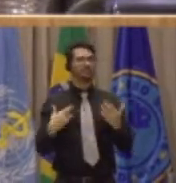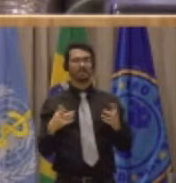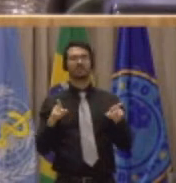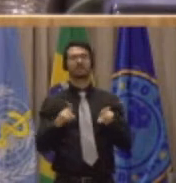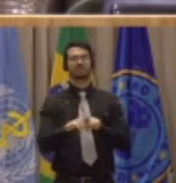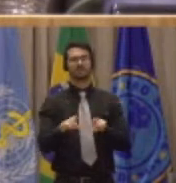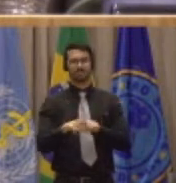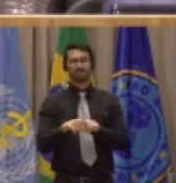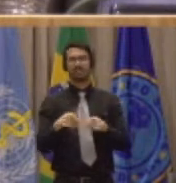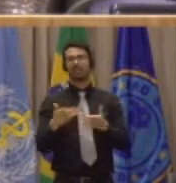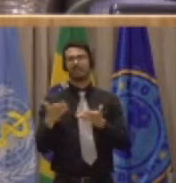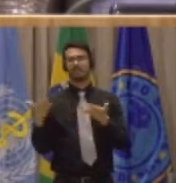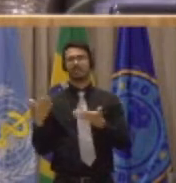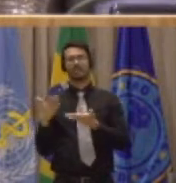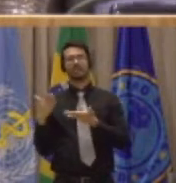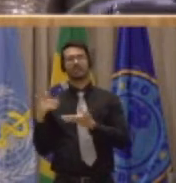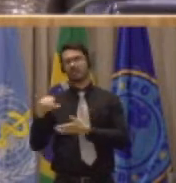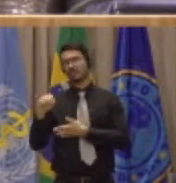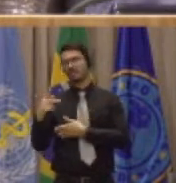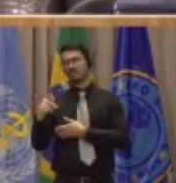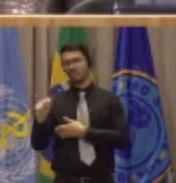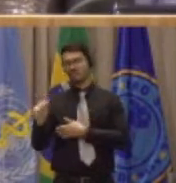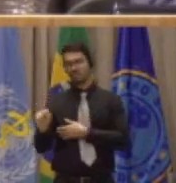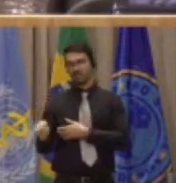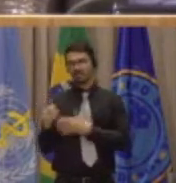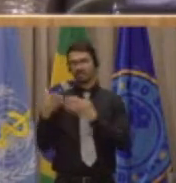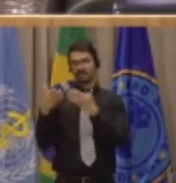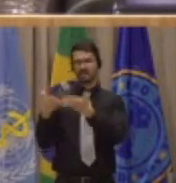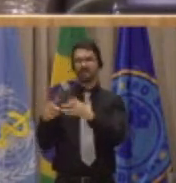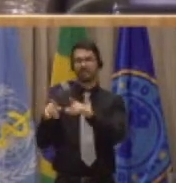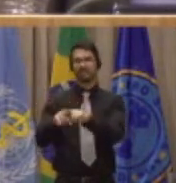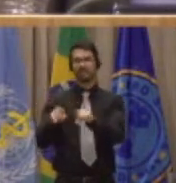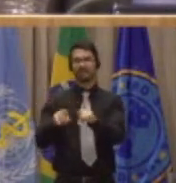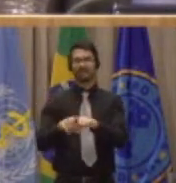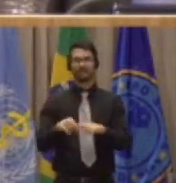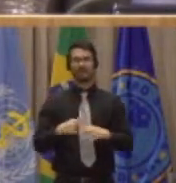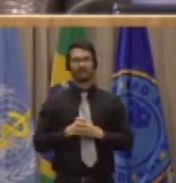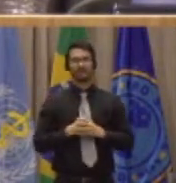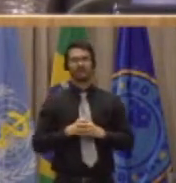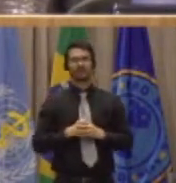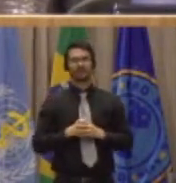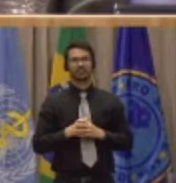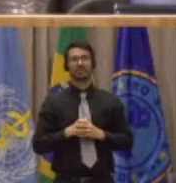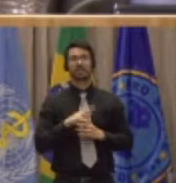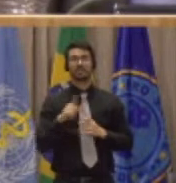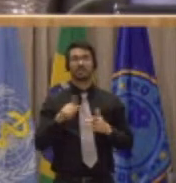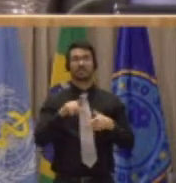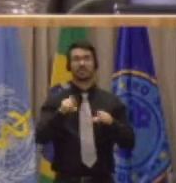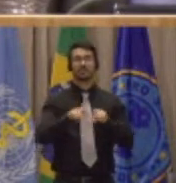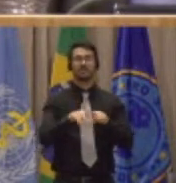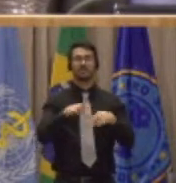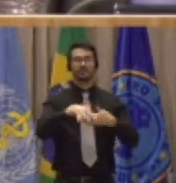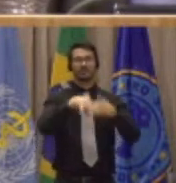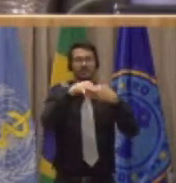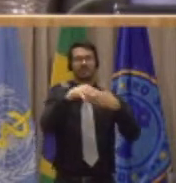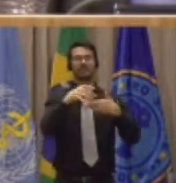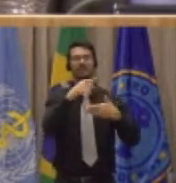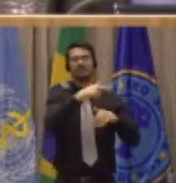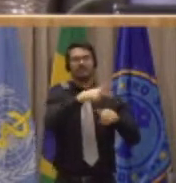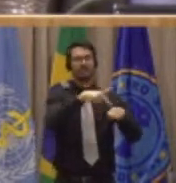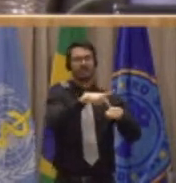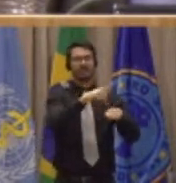comment too. And PAHO colleagues that had the